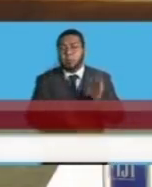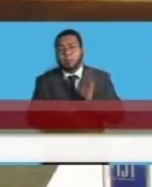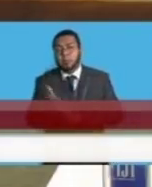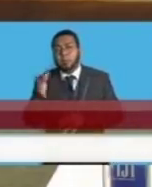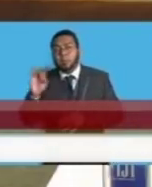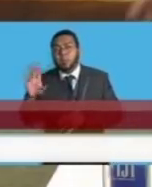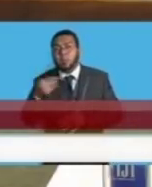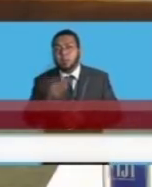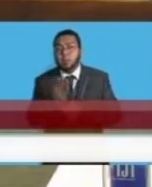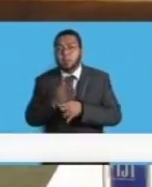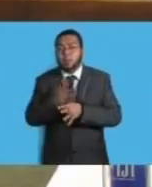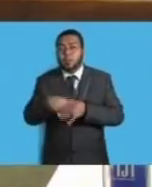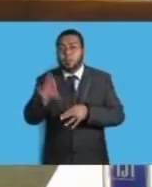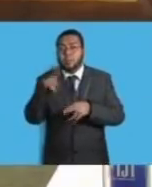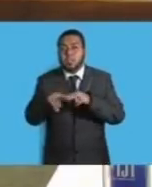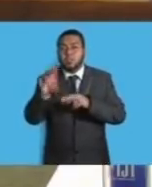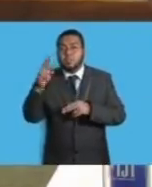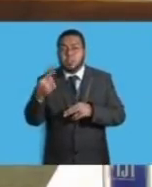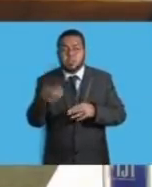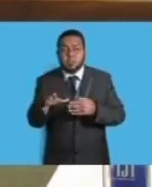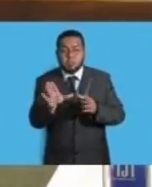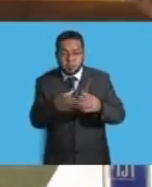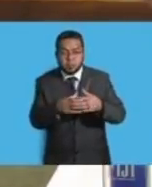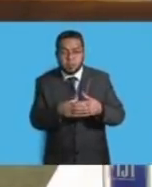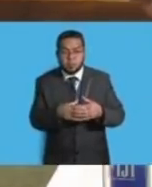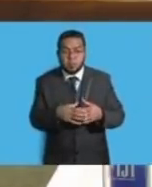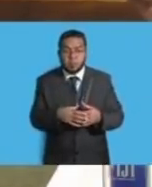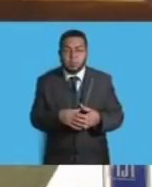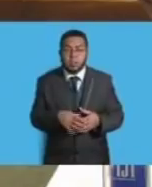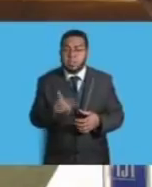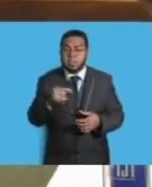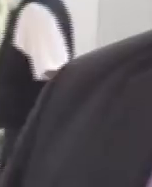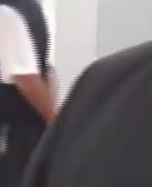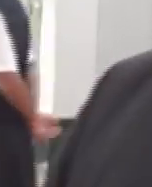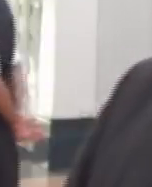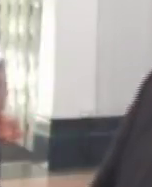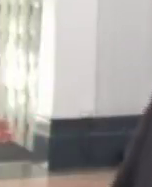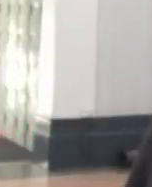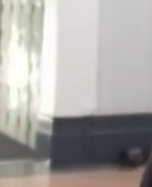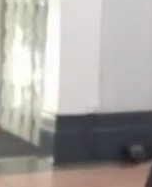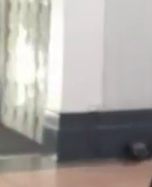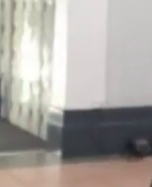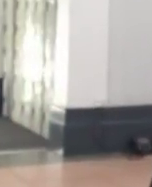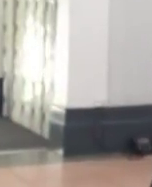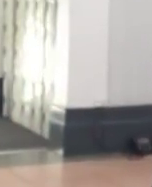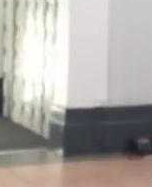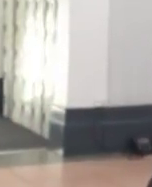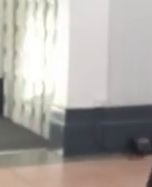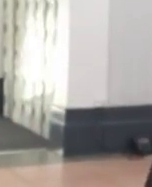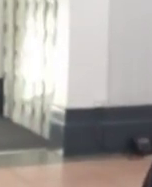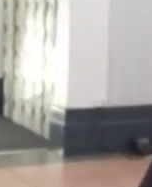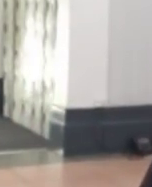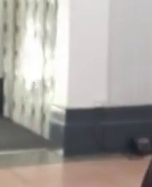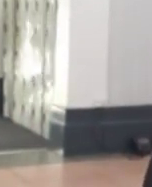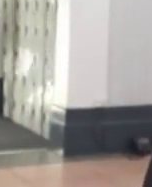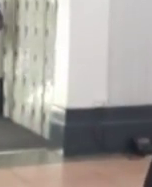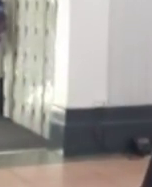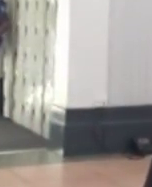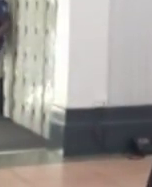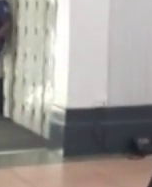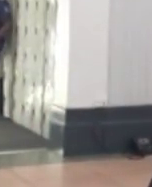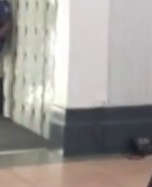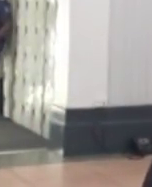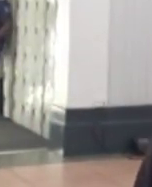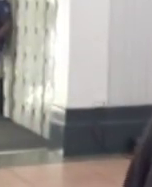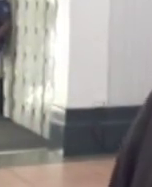Party. And there's one advisory councillor who actually carries a card. But that does not mean that